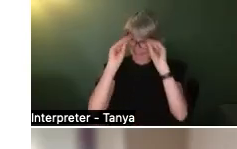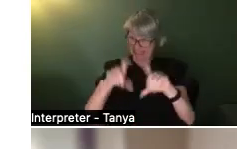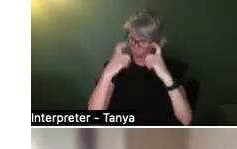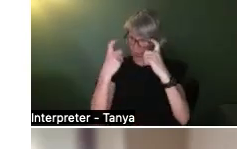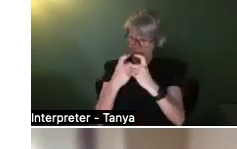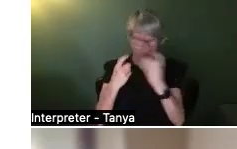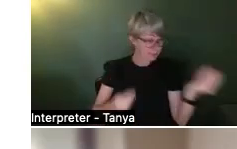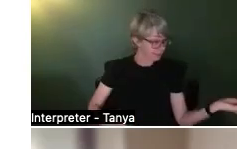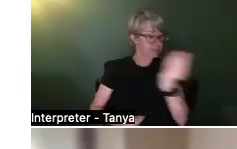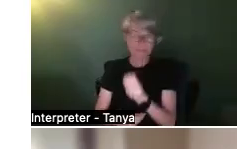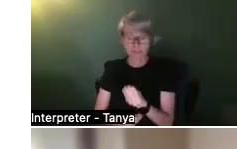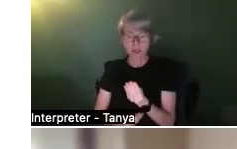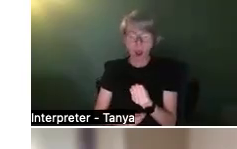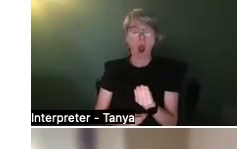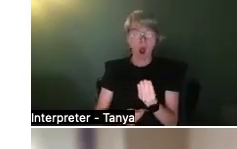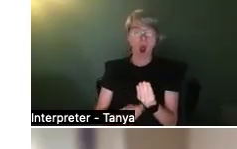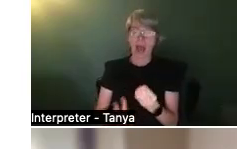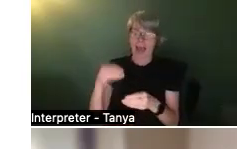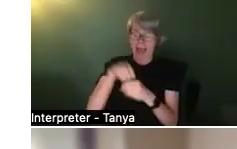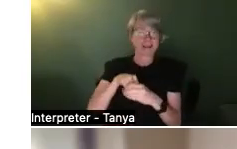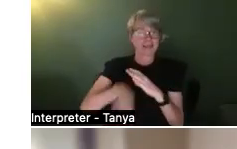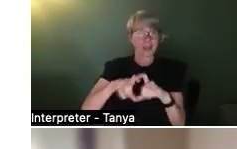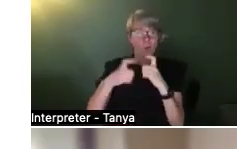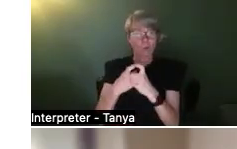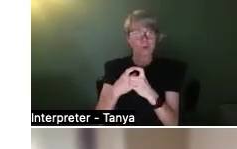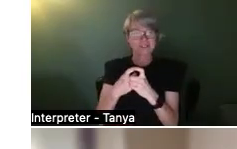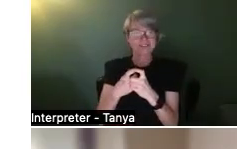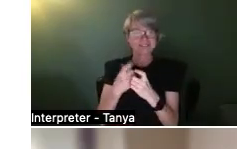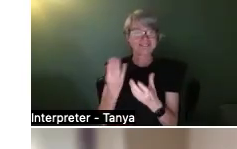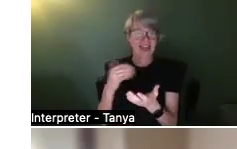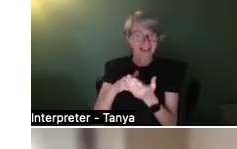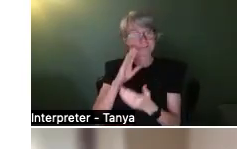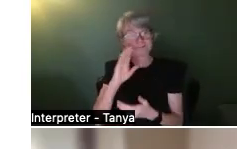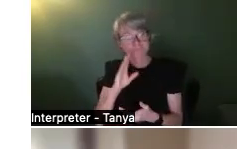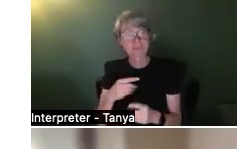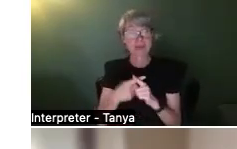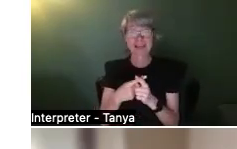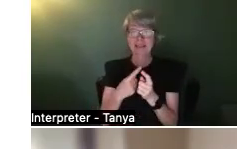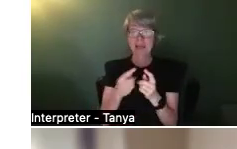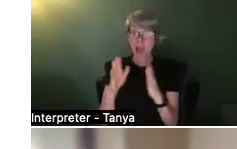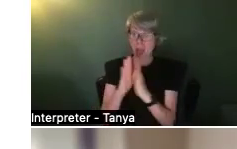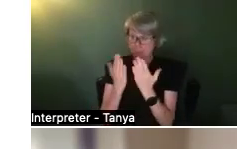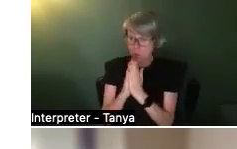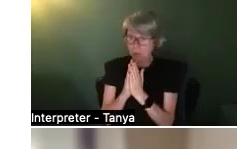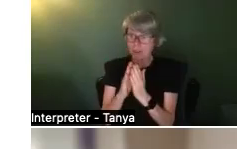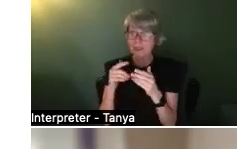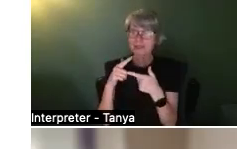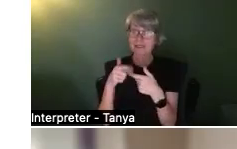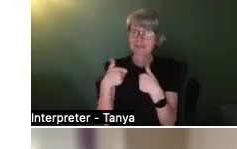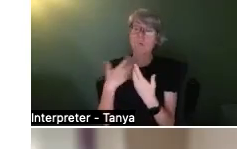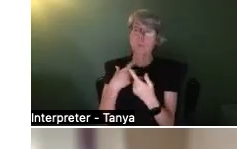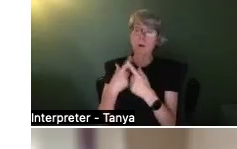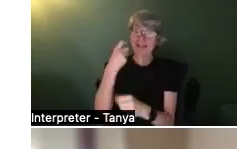lecture on intellectual disability into their course. We also made a lecture reference book, which gives educators more information about